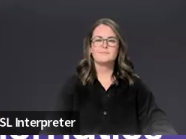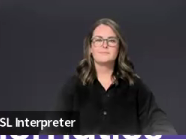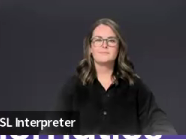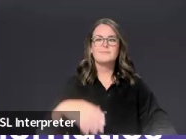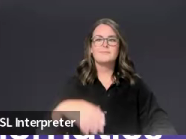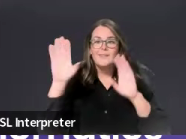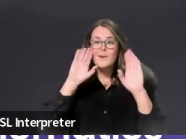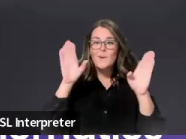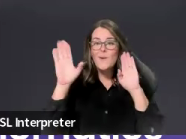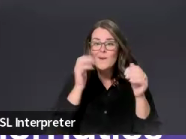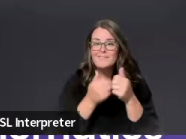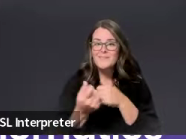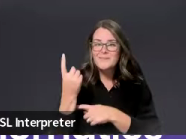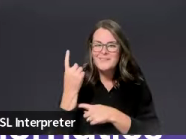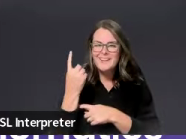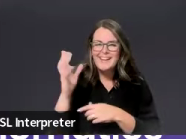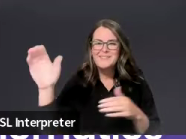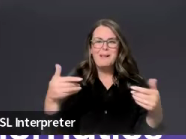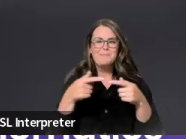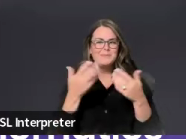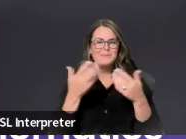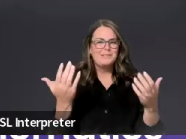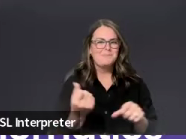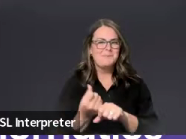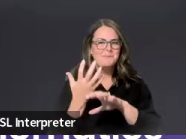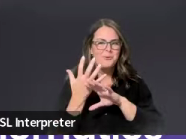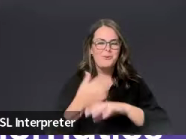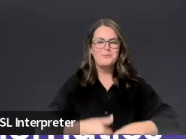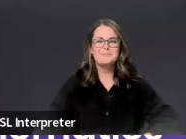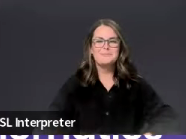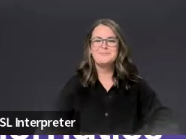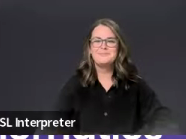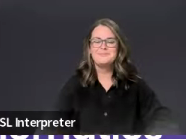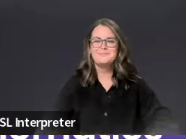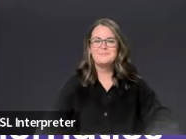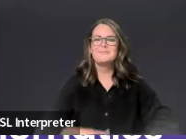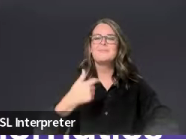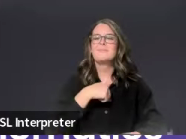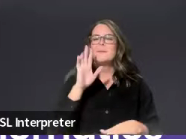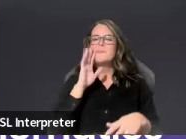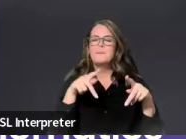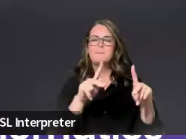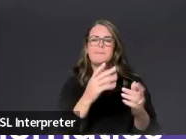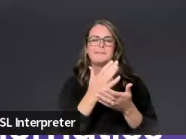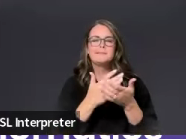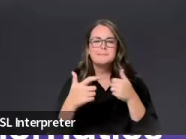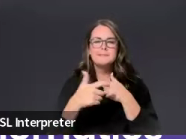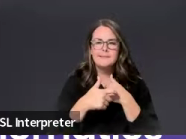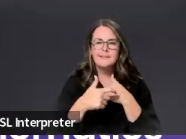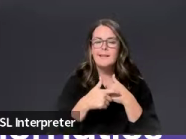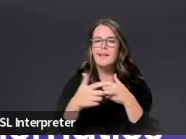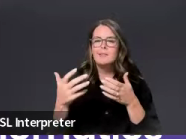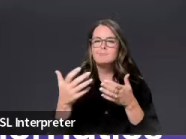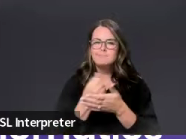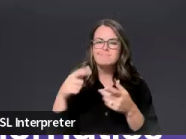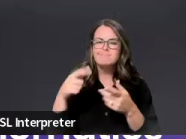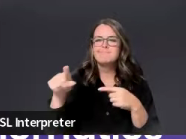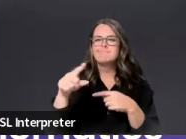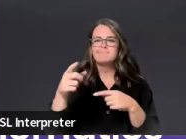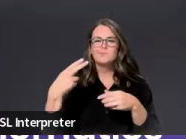Hello, everyone. Welcome to our webinar. We're going to allow some time for folks to come into